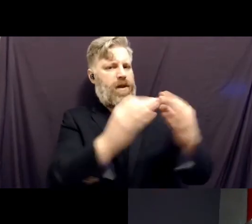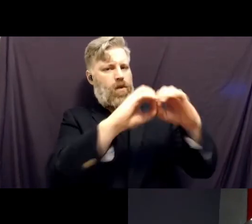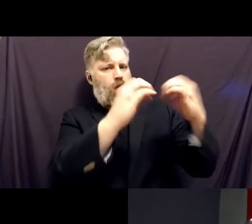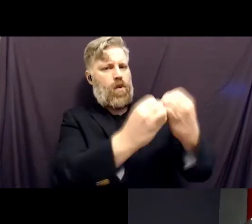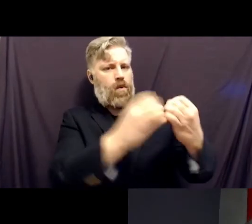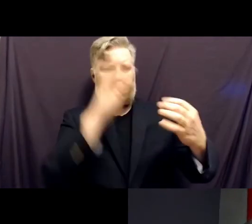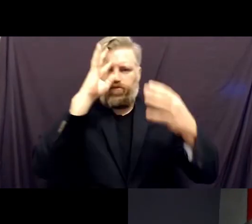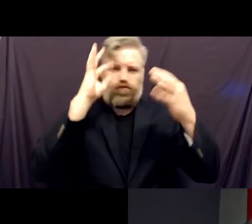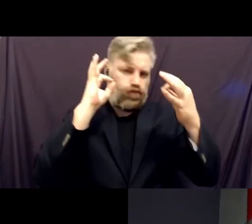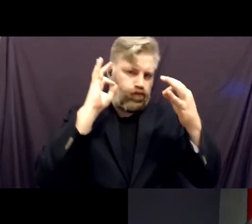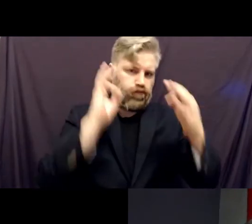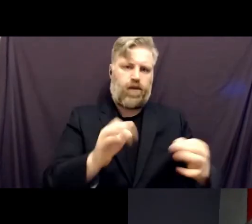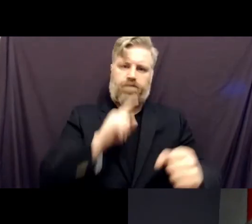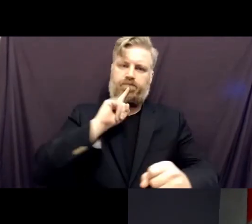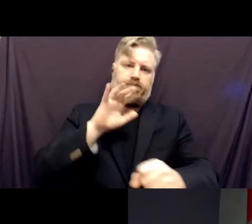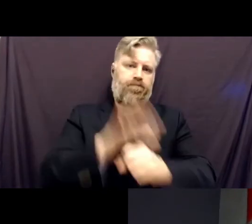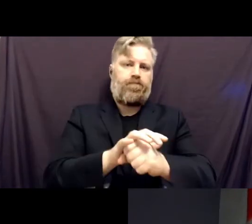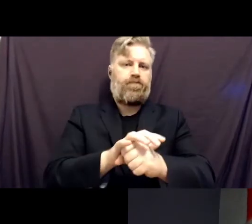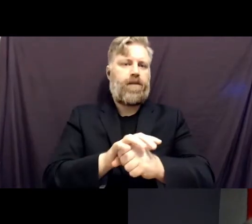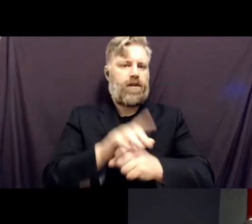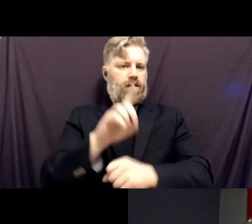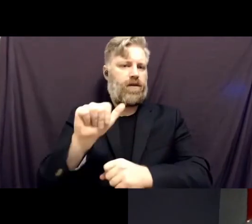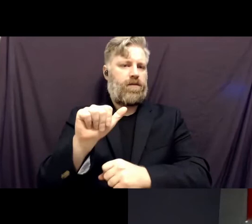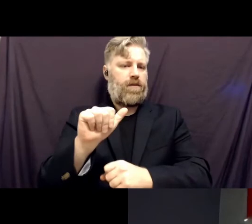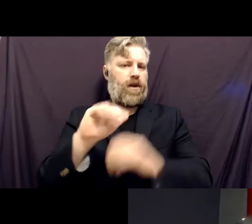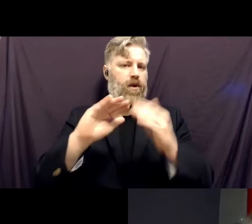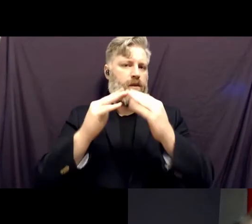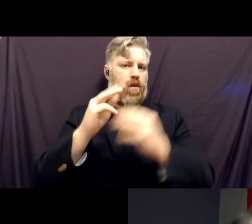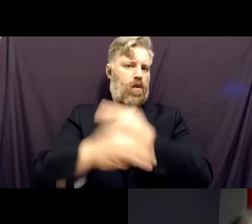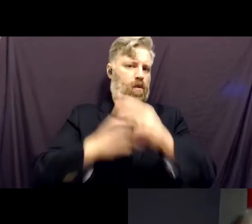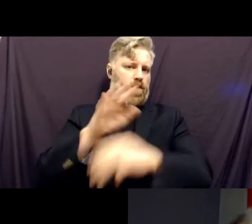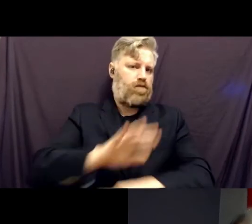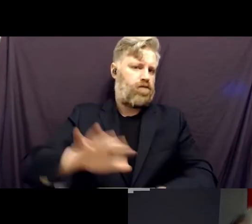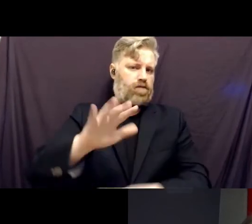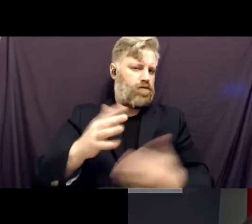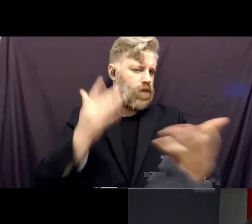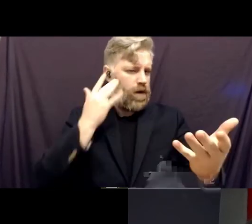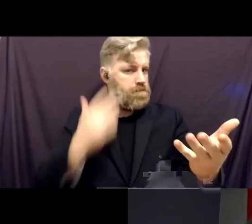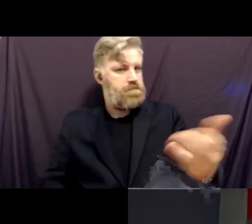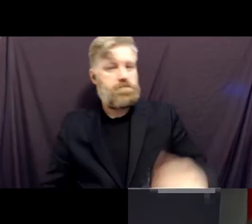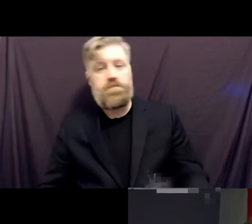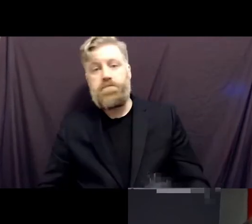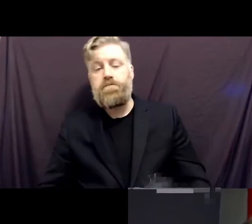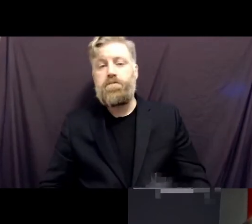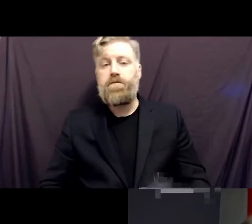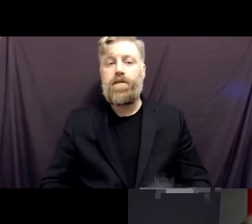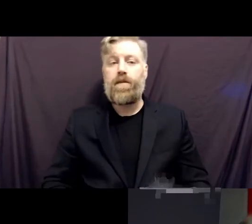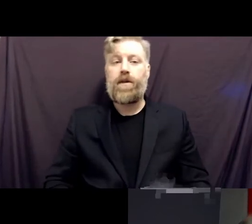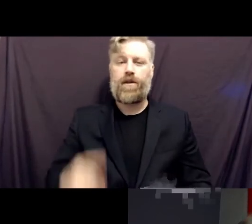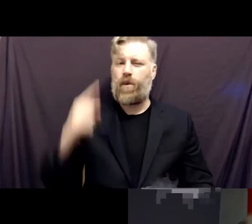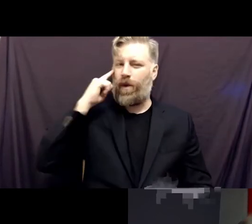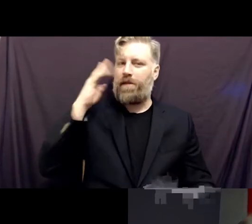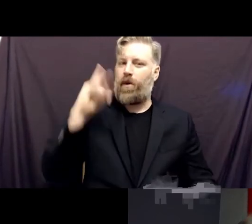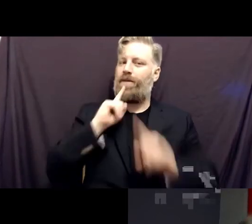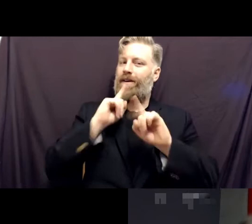such an amazing commitment to the worldwide disability community. Yeah, I think I have answered this